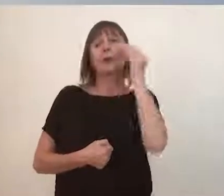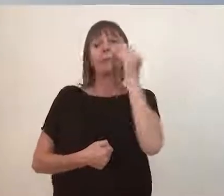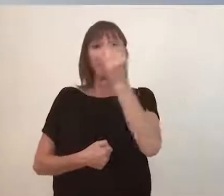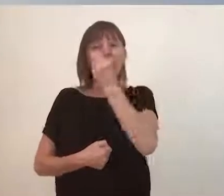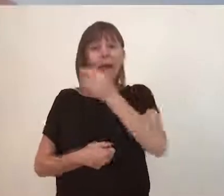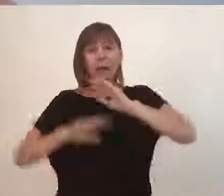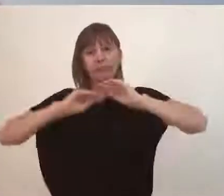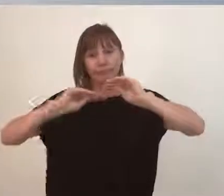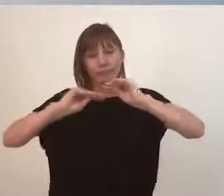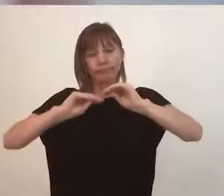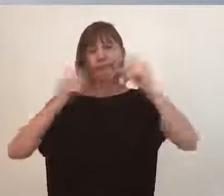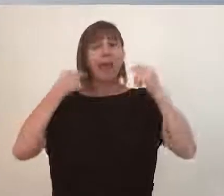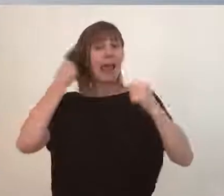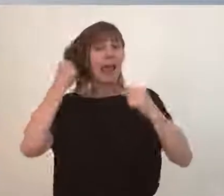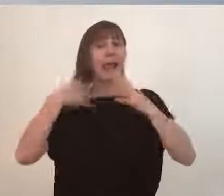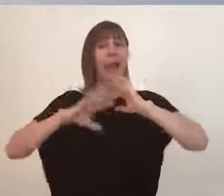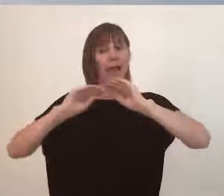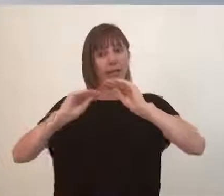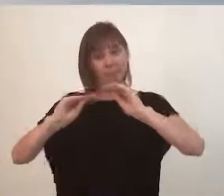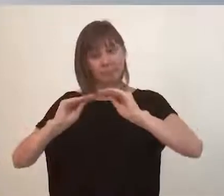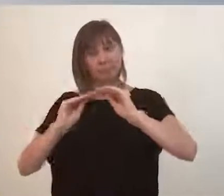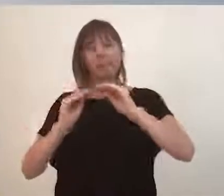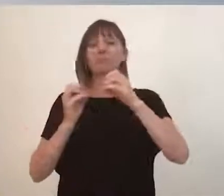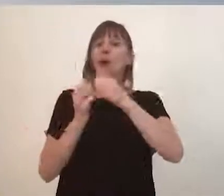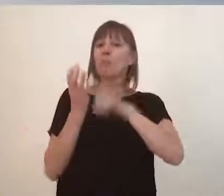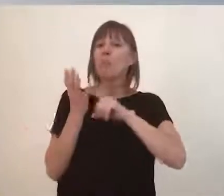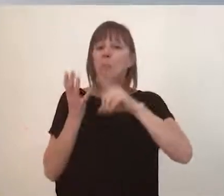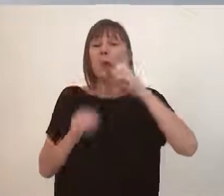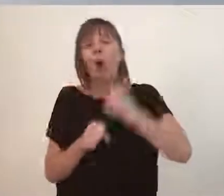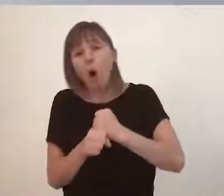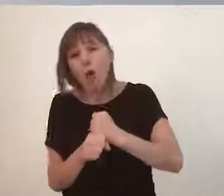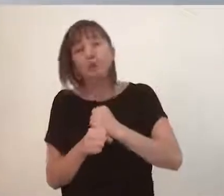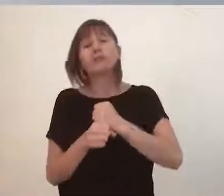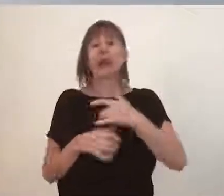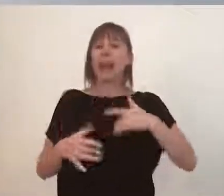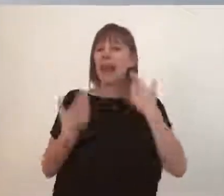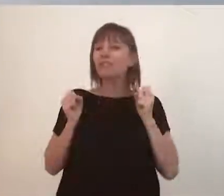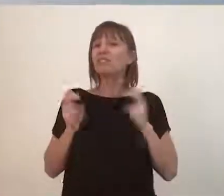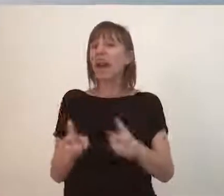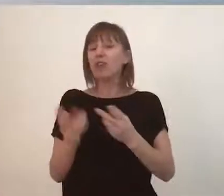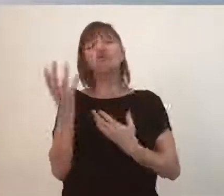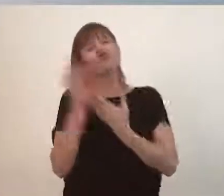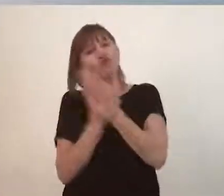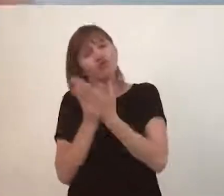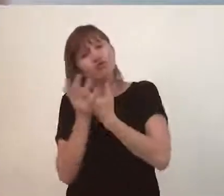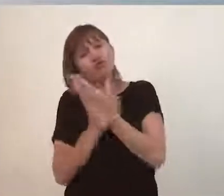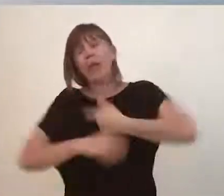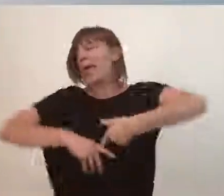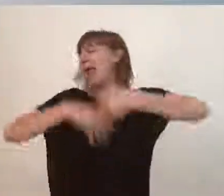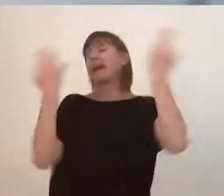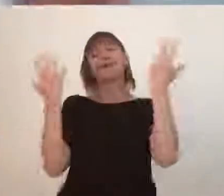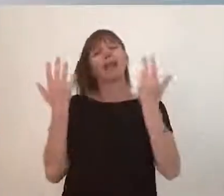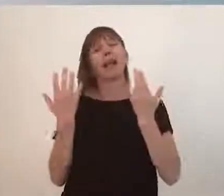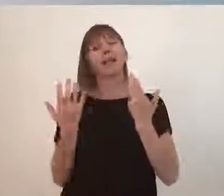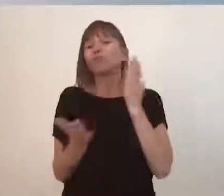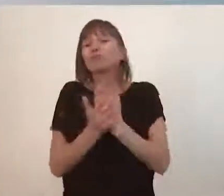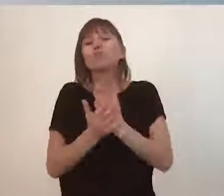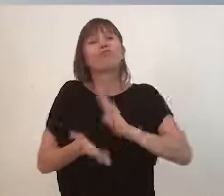to my channel. I do makeup tutorials, hair tutorials, vlogs, lifestyle, chit chats